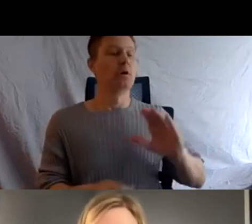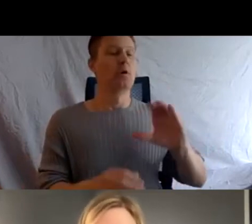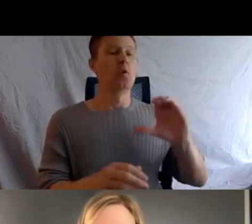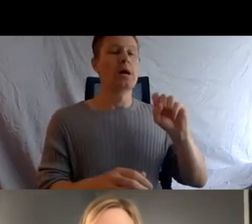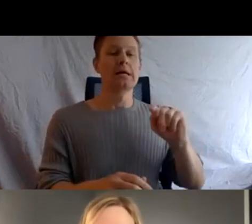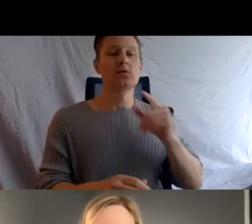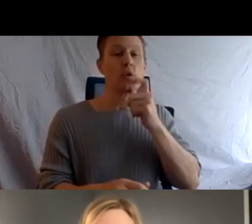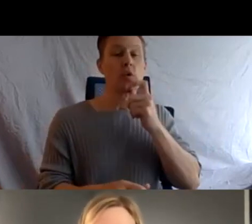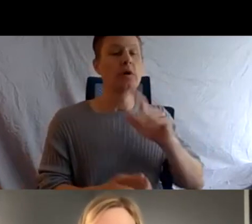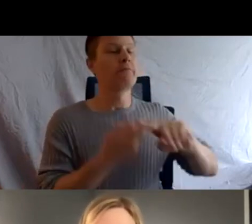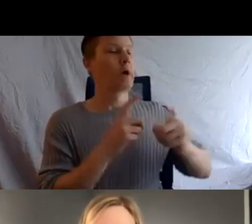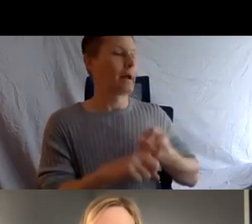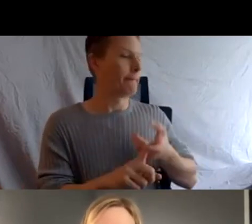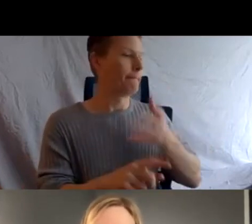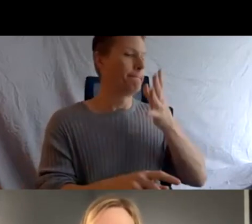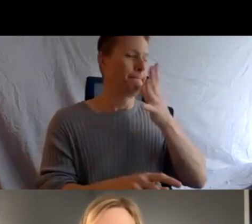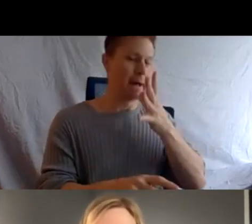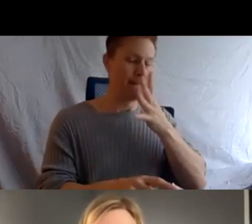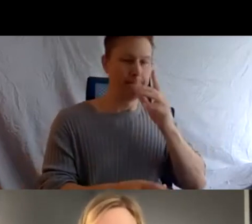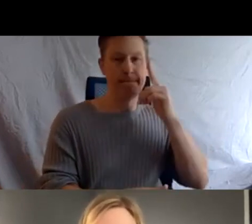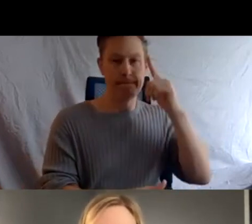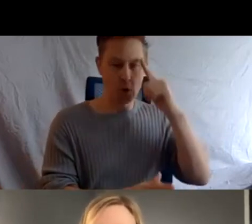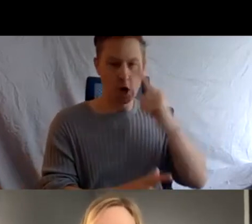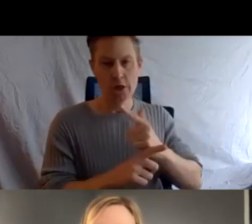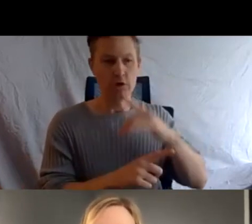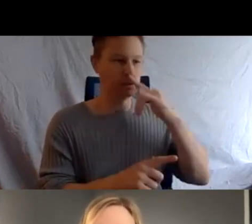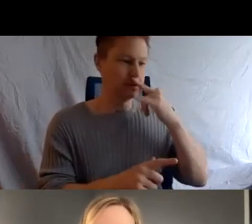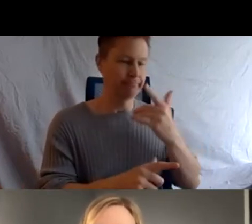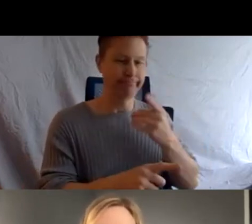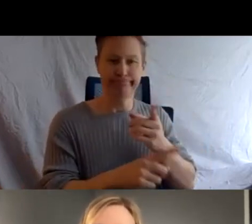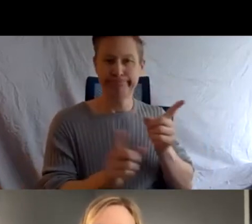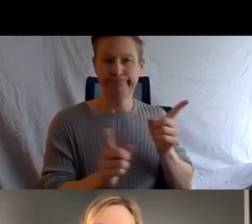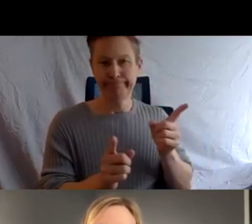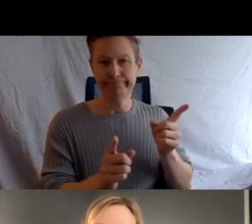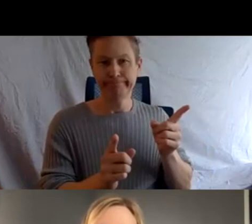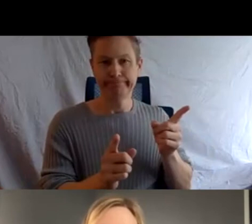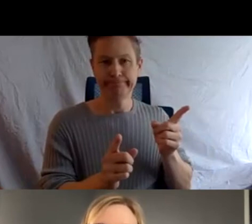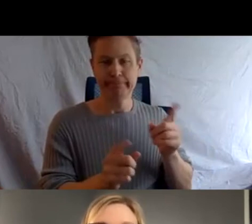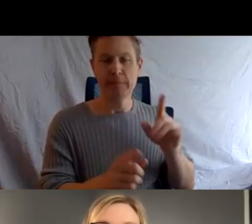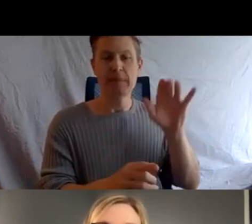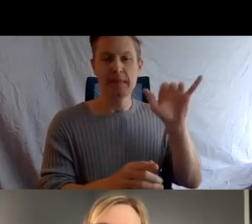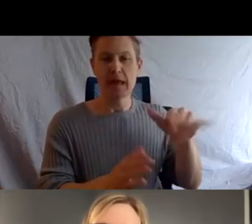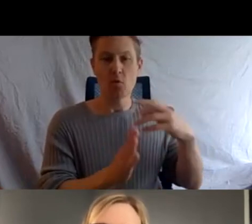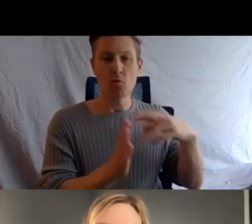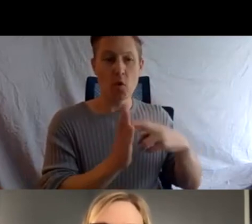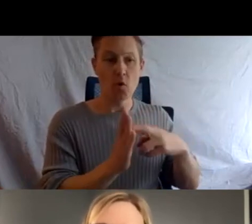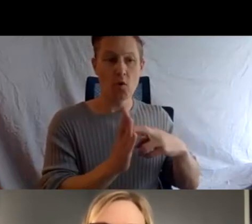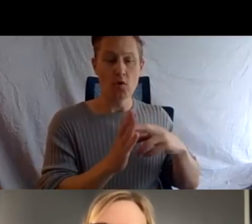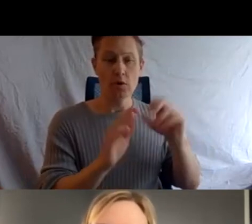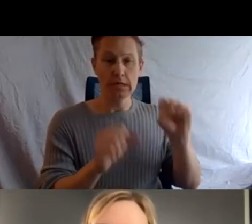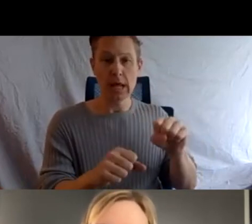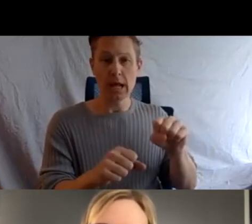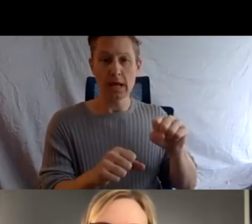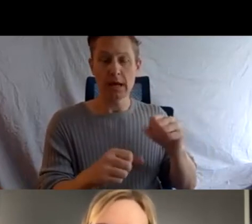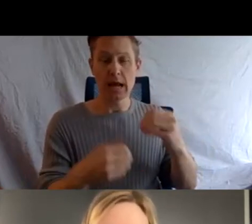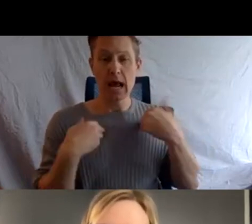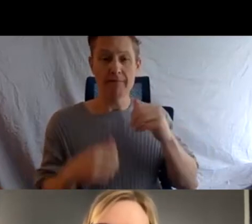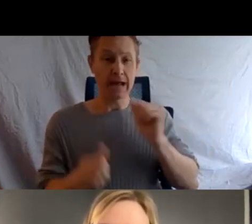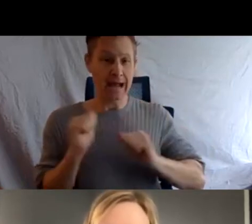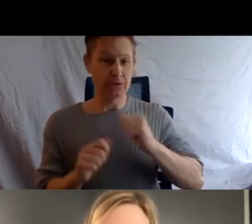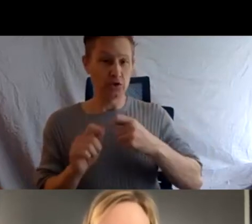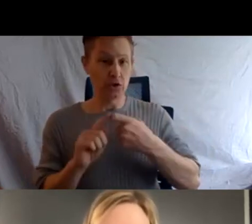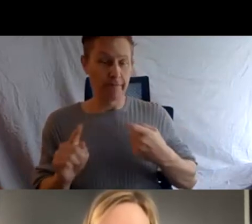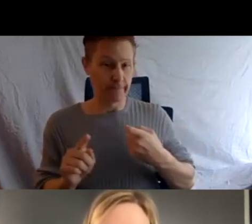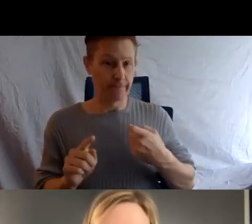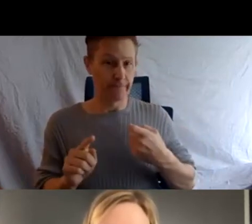casting the mom, we are casting the brother, we are casting the kid. And that role can be played by someone with a disability. It doesn't have to be written